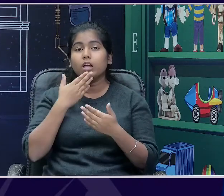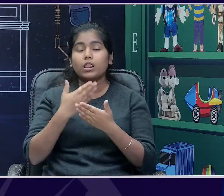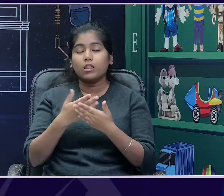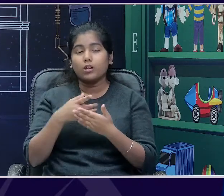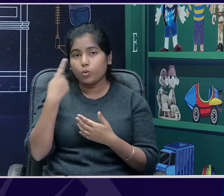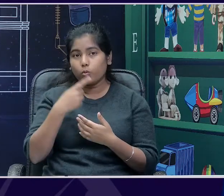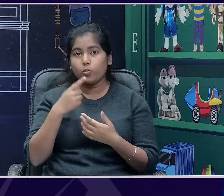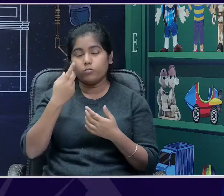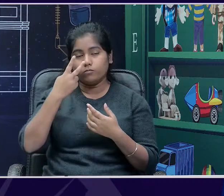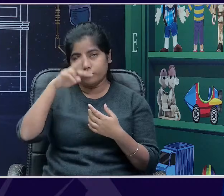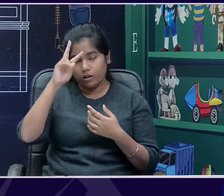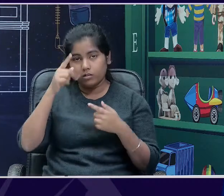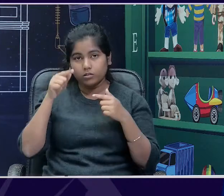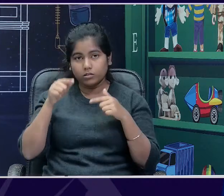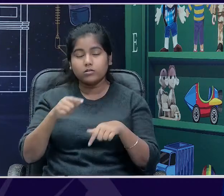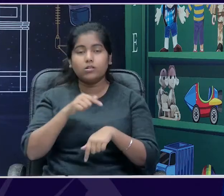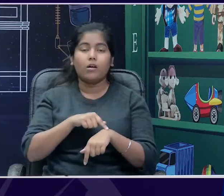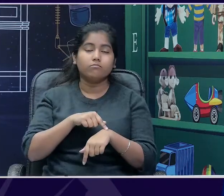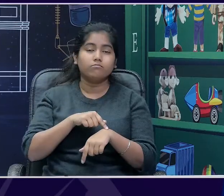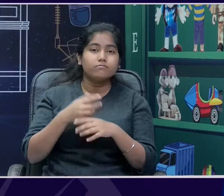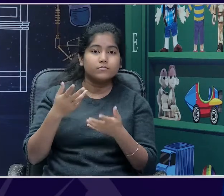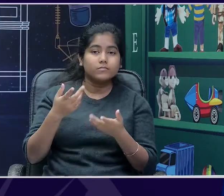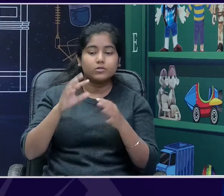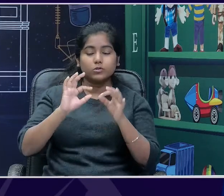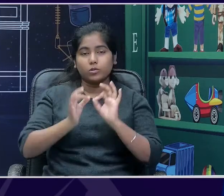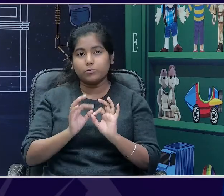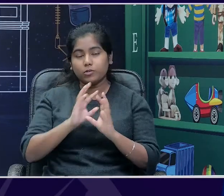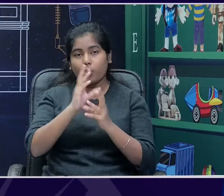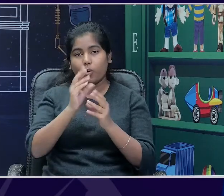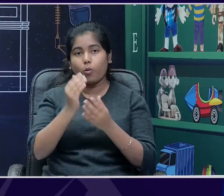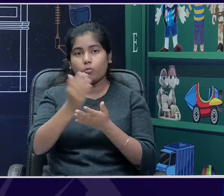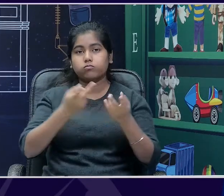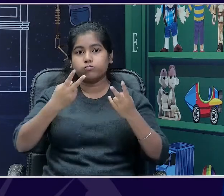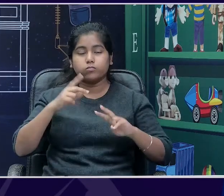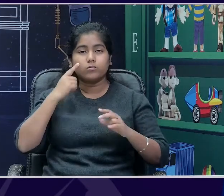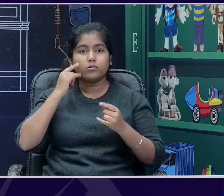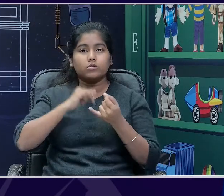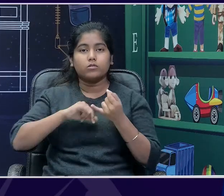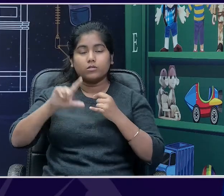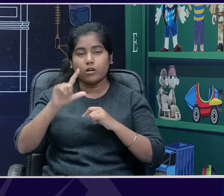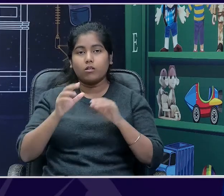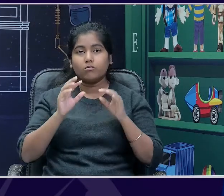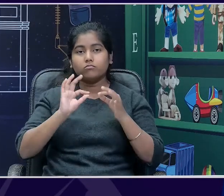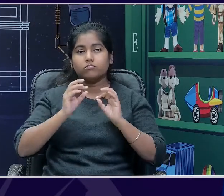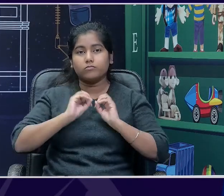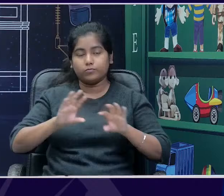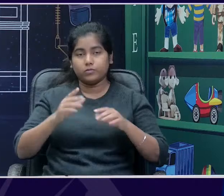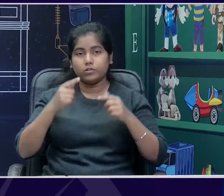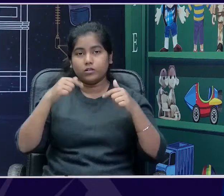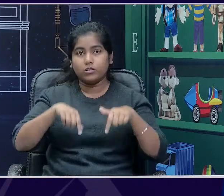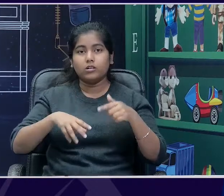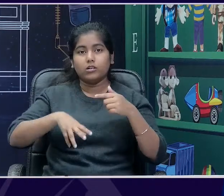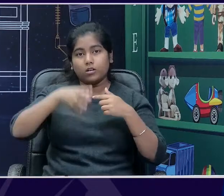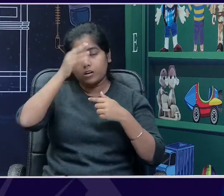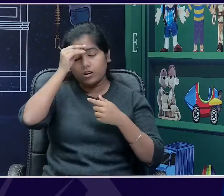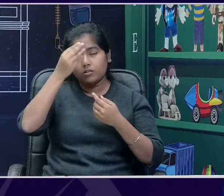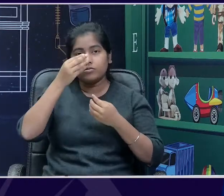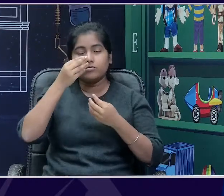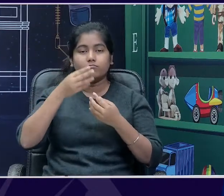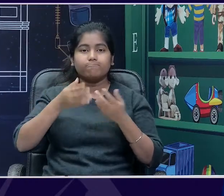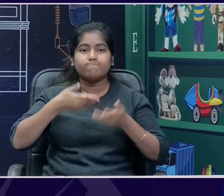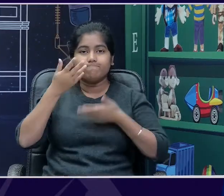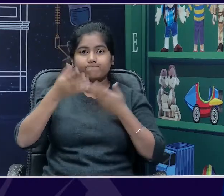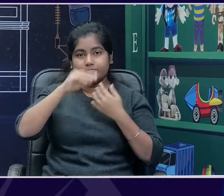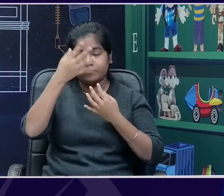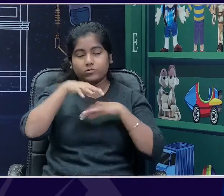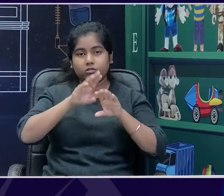thank Payal for your time to interpret the entire session in sign language. Dear learners, this is our teaching learning interventions for inclusive